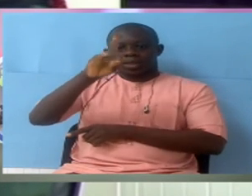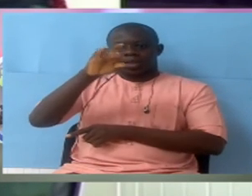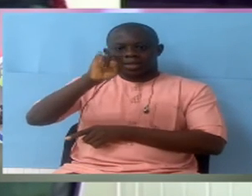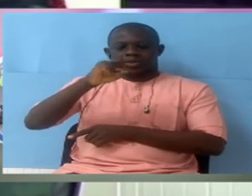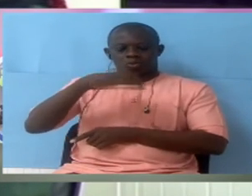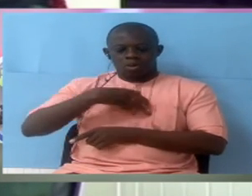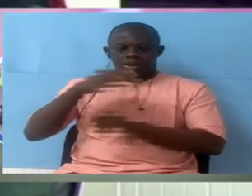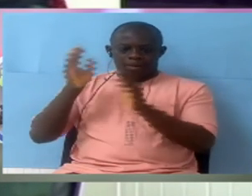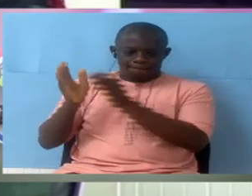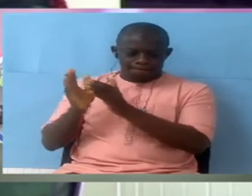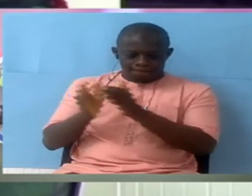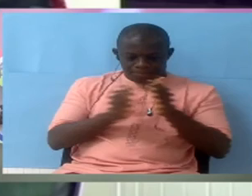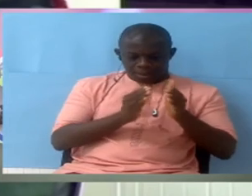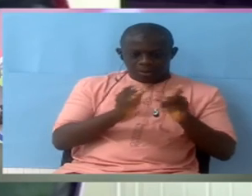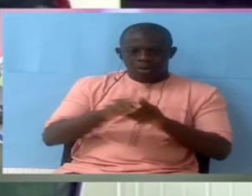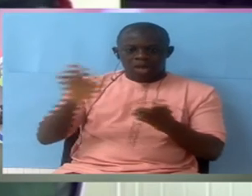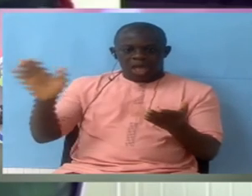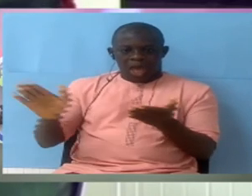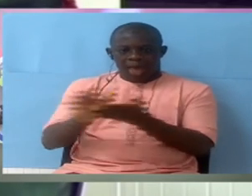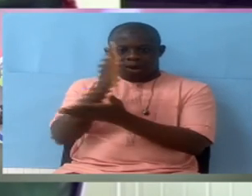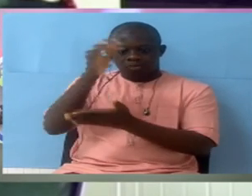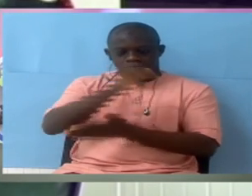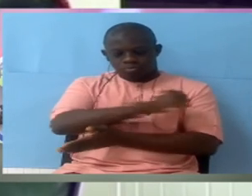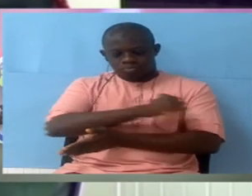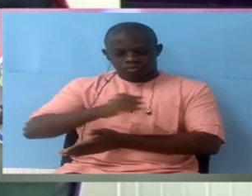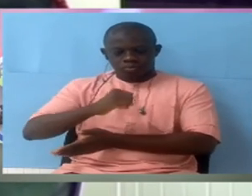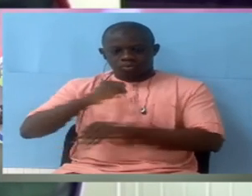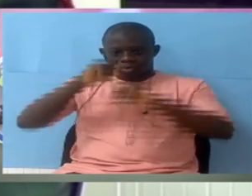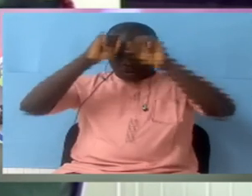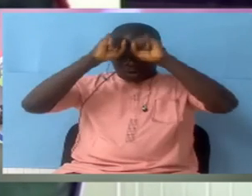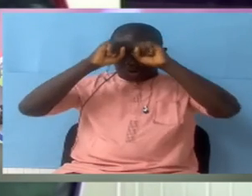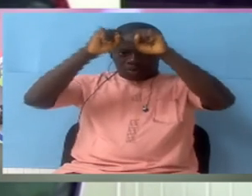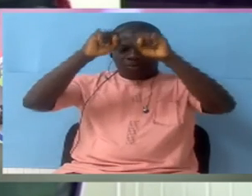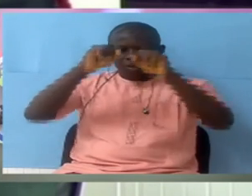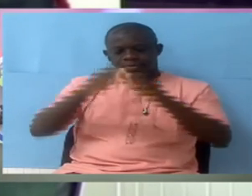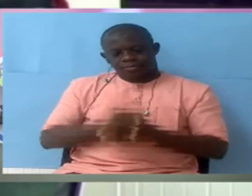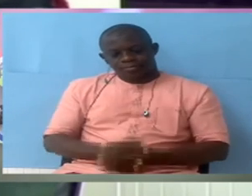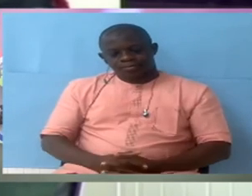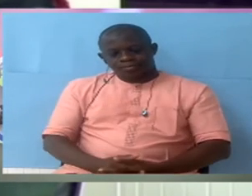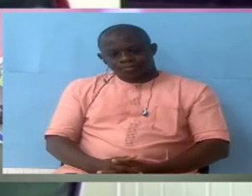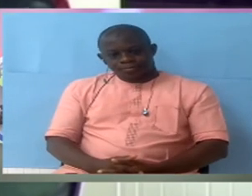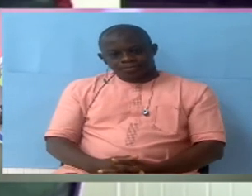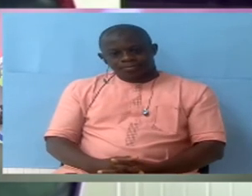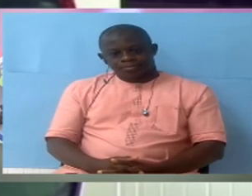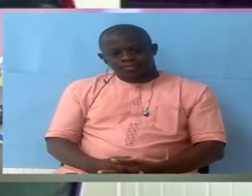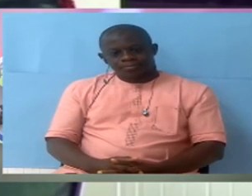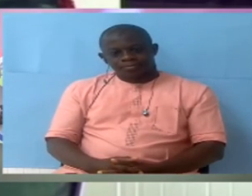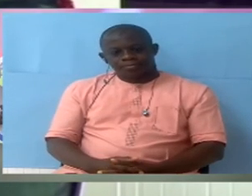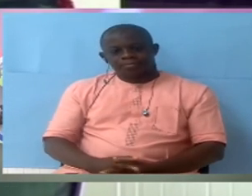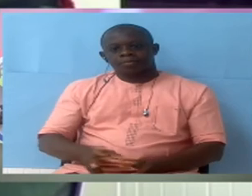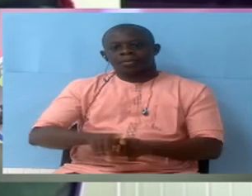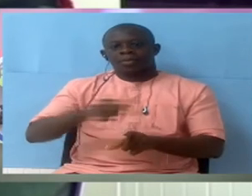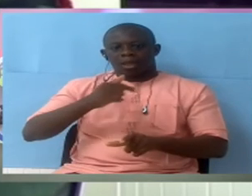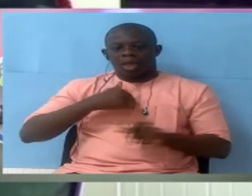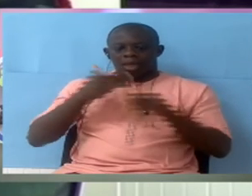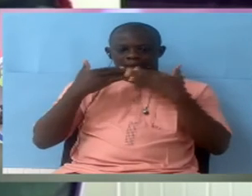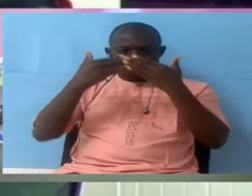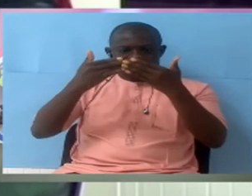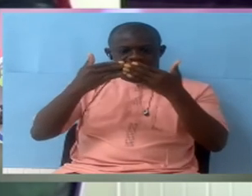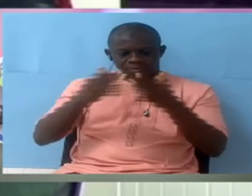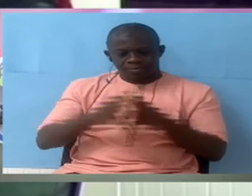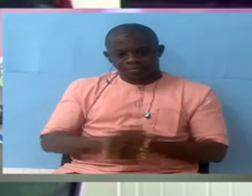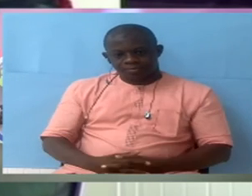planning to overthrow the government. Mun dal dina ma CDS day mu ngey jëm pour danel nguur gi. I told him,